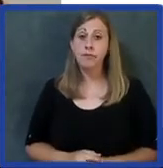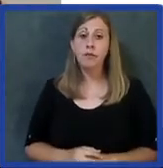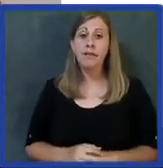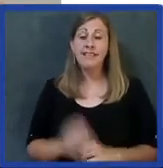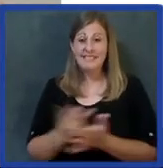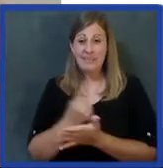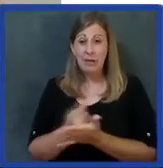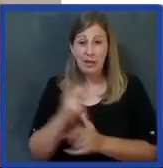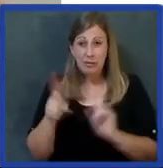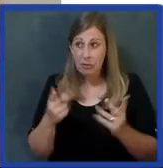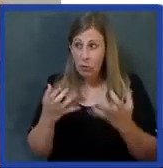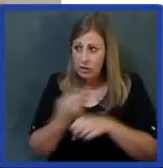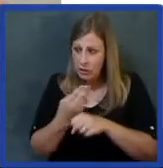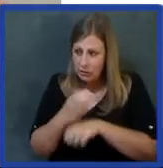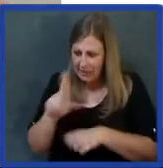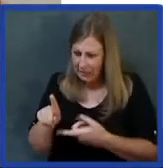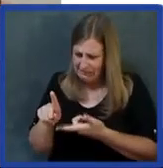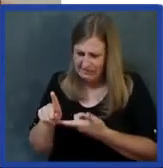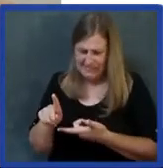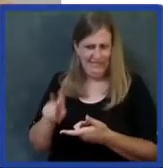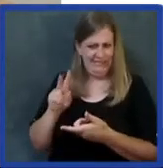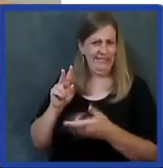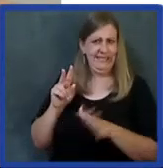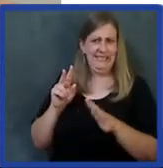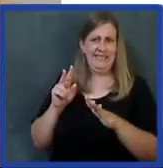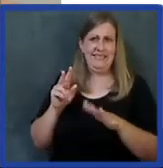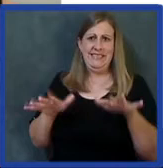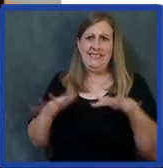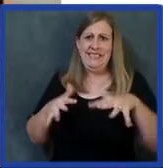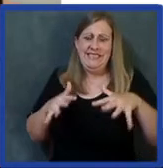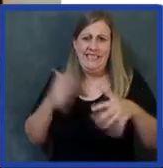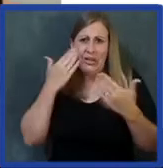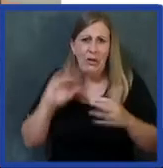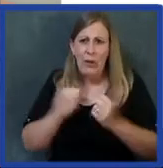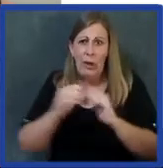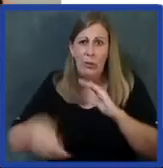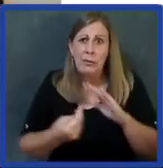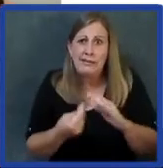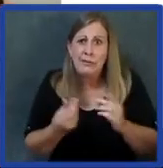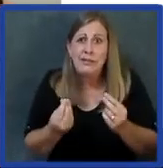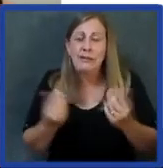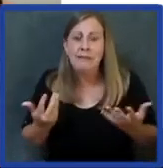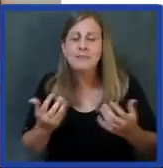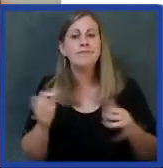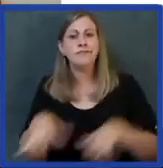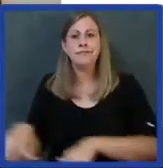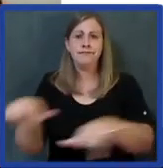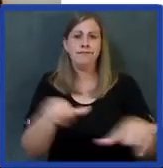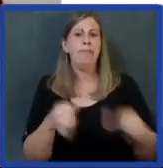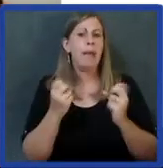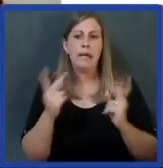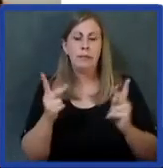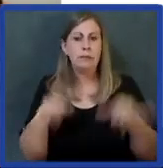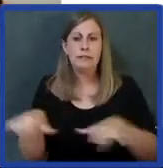cup, sometimes people will say, well, I looked at it and I'm not really sure how that was supposed to get where it was supposed to go. It's a common fear,